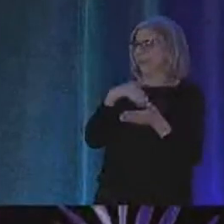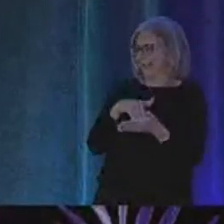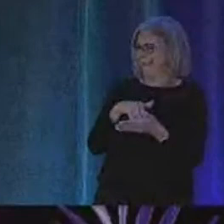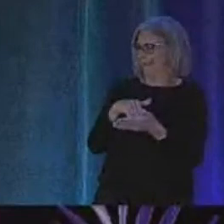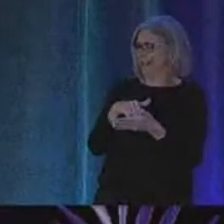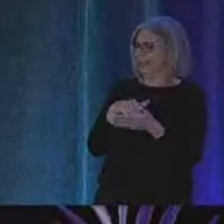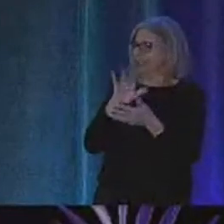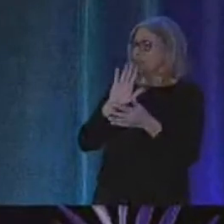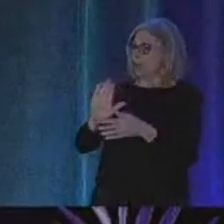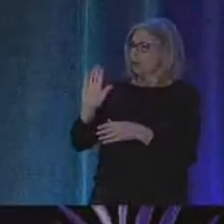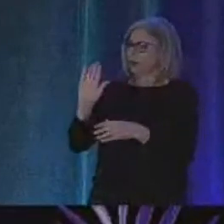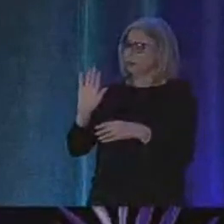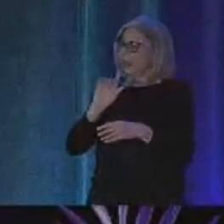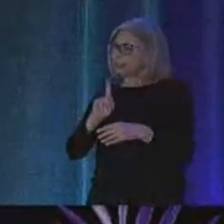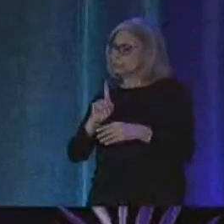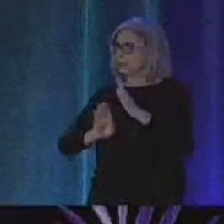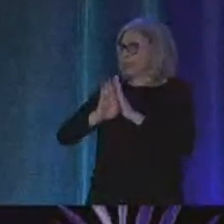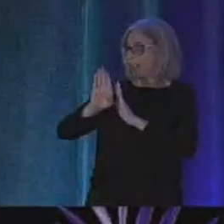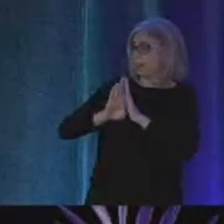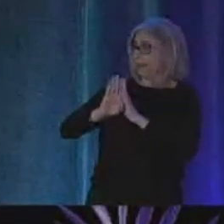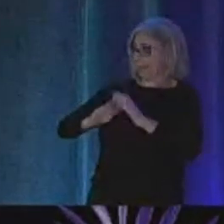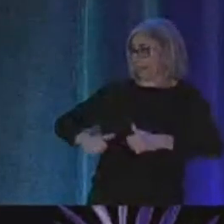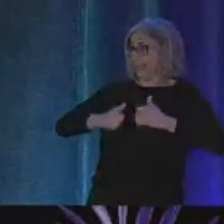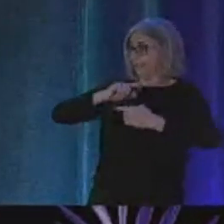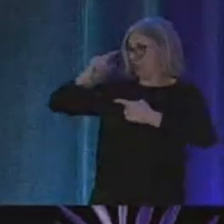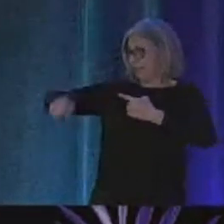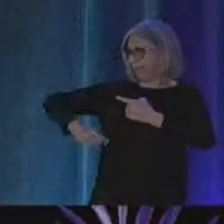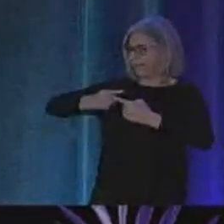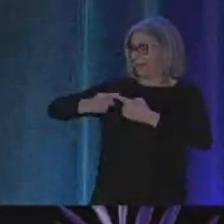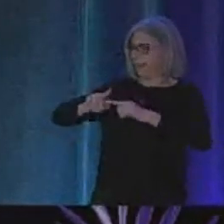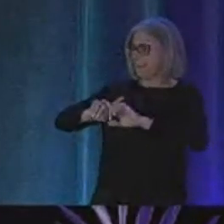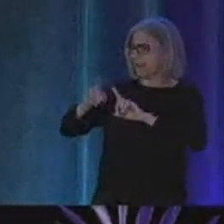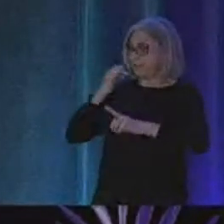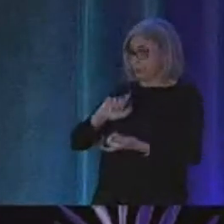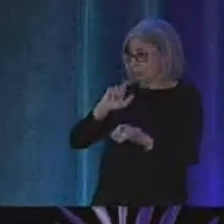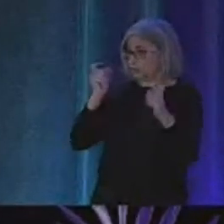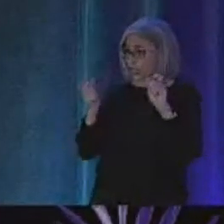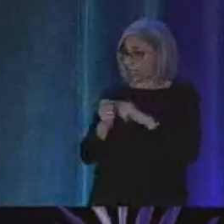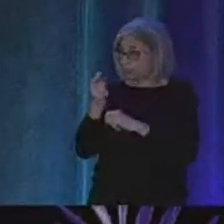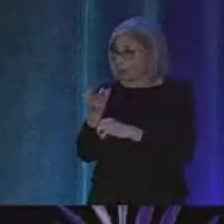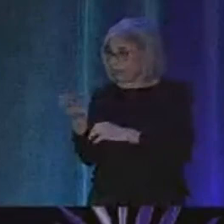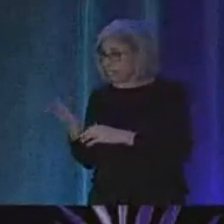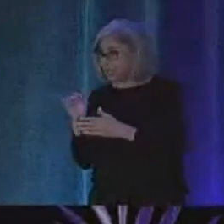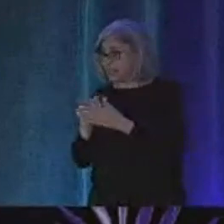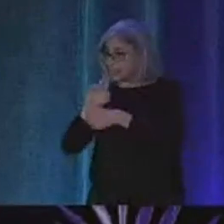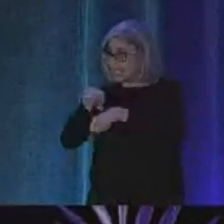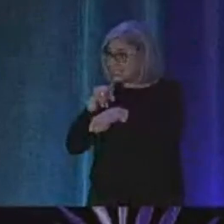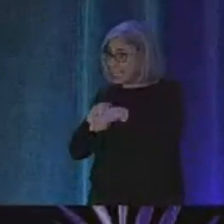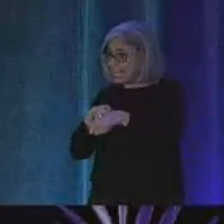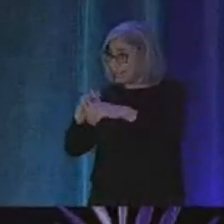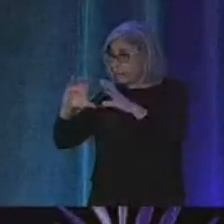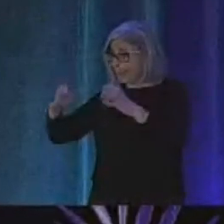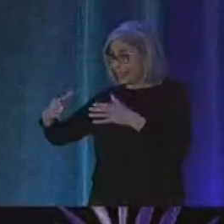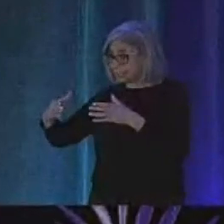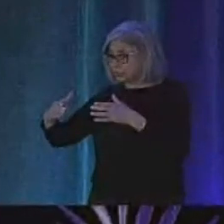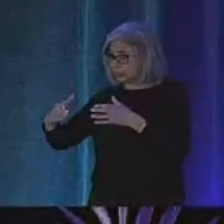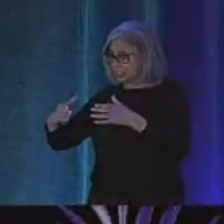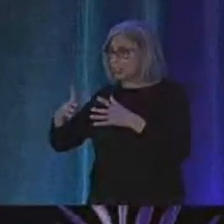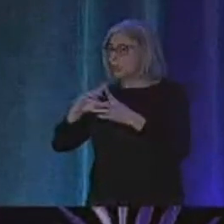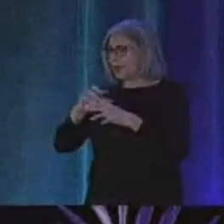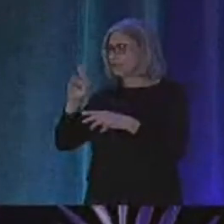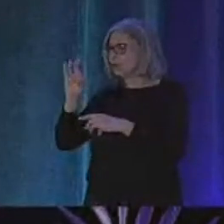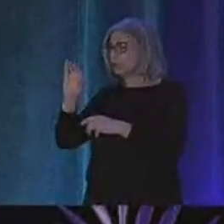your actual development life cycle. However, if you change something that is a native package, you have to